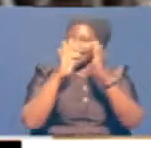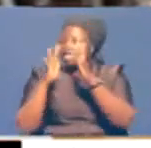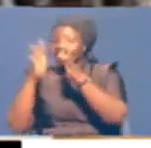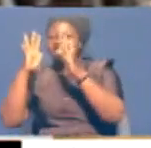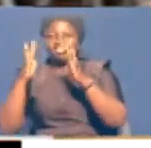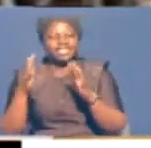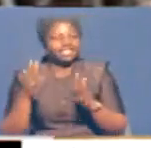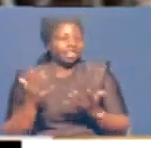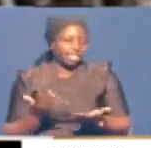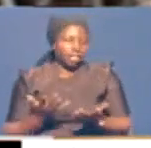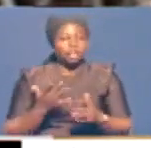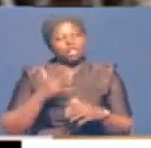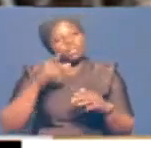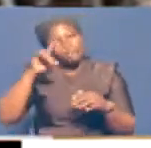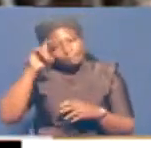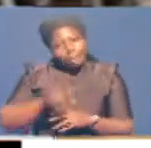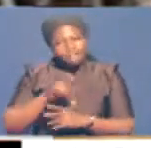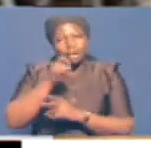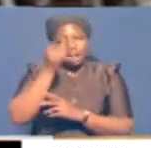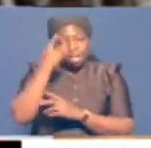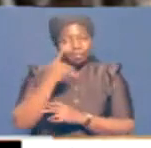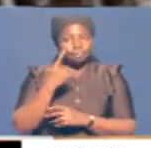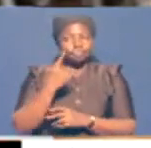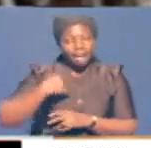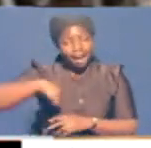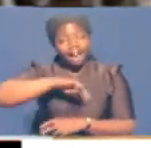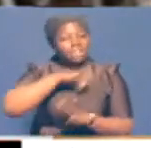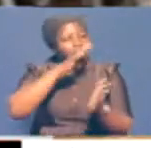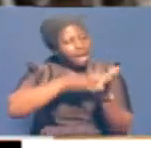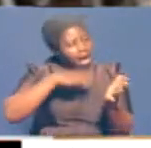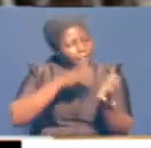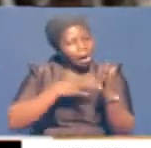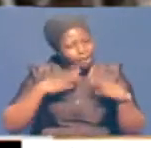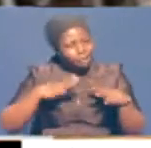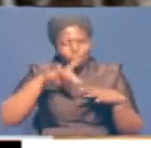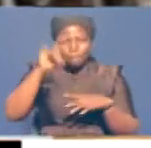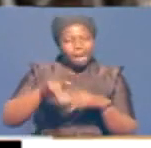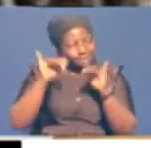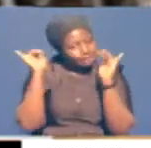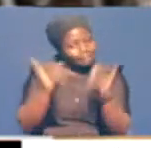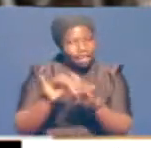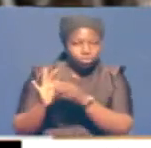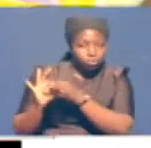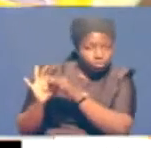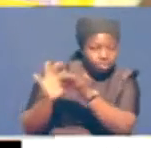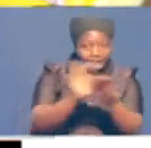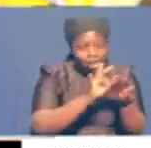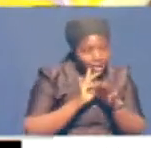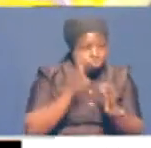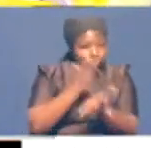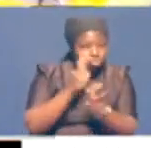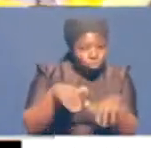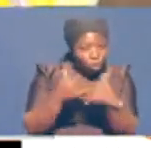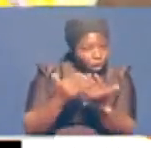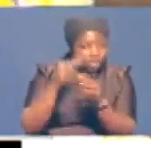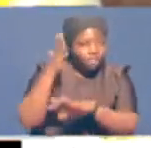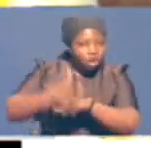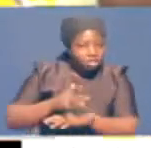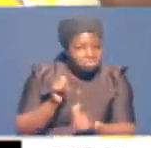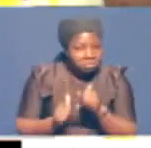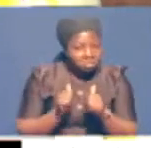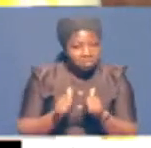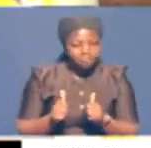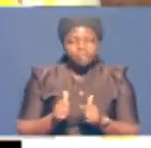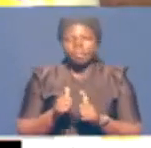niwaambie, take it to the bank. Sisi wakamba tutakaa tukua kitu kimo. Niwamba itu kanati iwo. The chairman of the